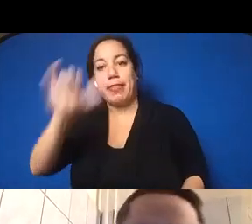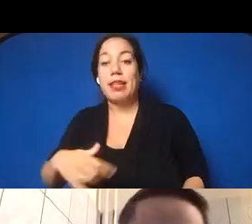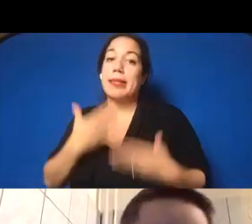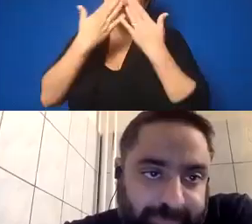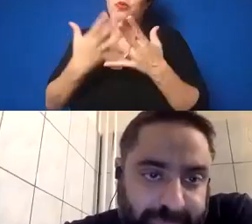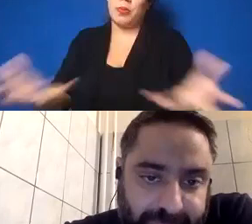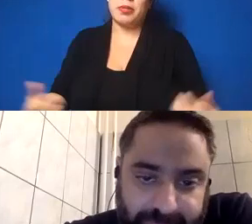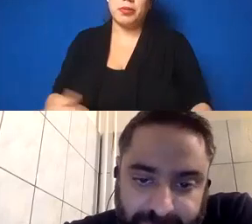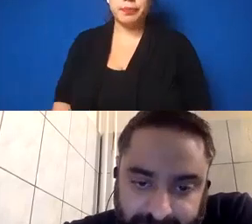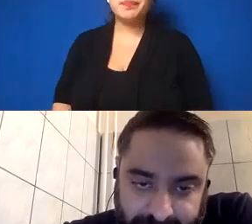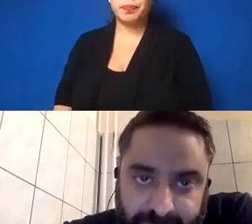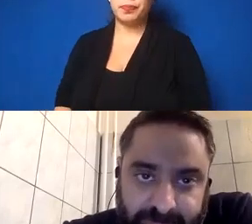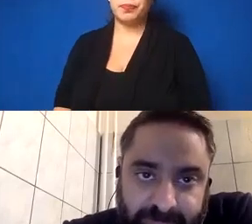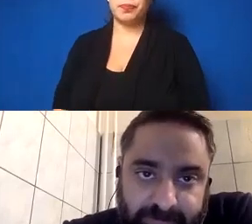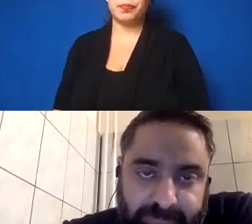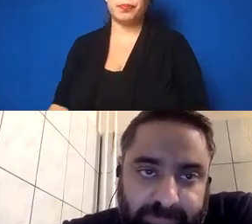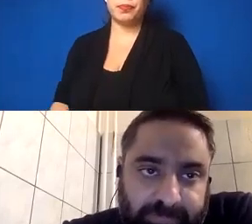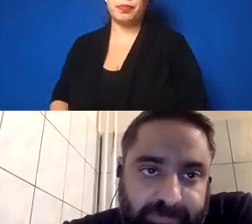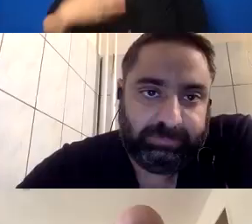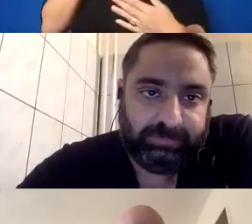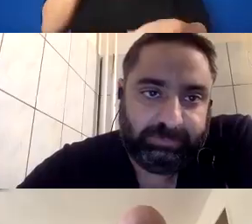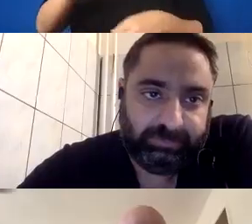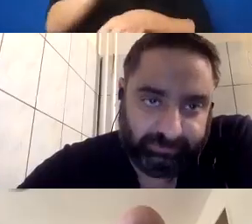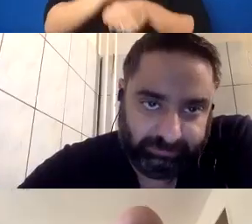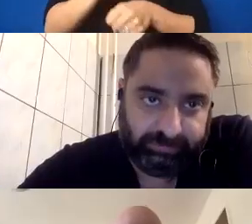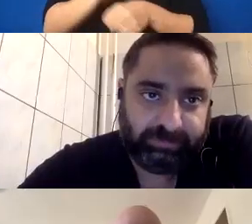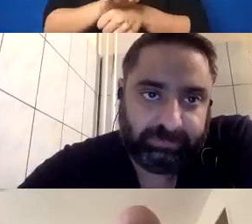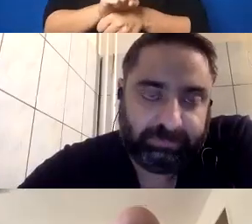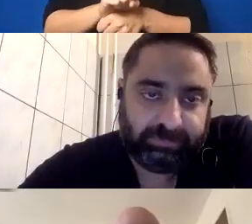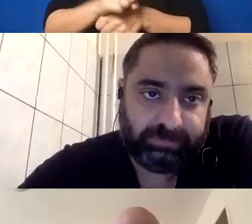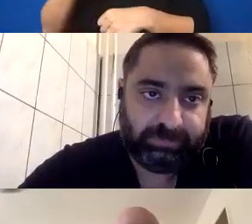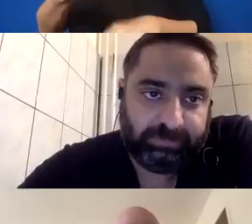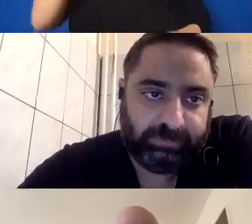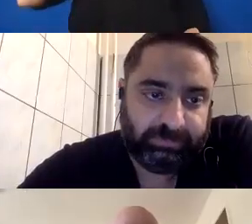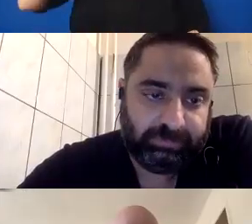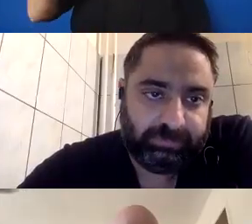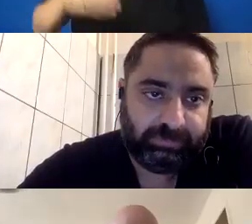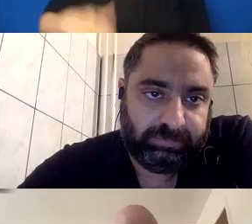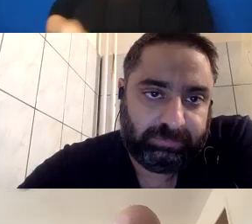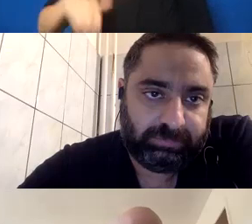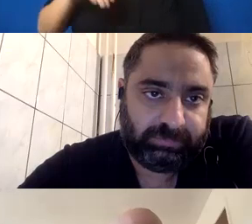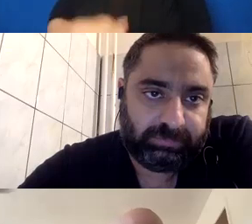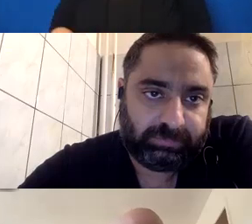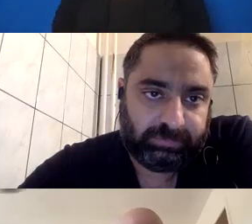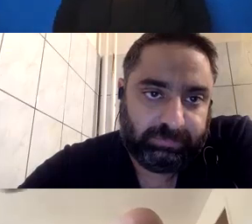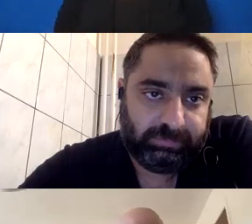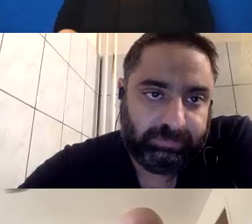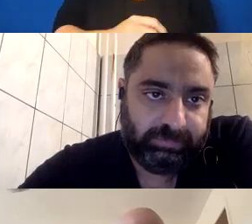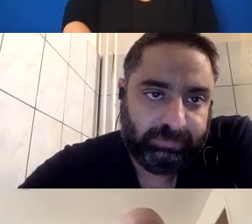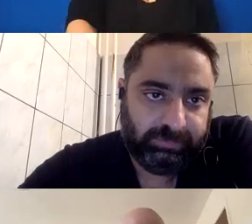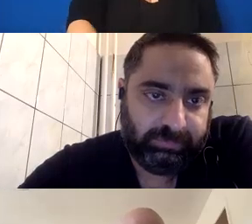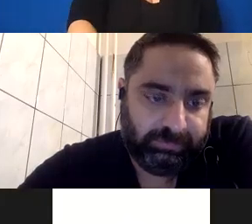much. Thank you for your work. Our next speaker is Ax Notiwala.